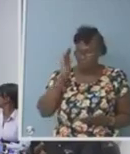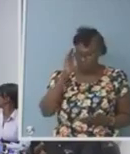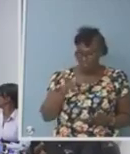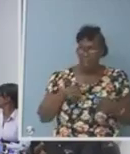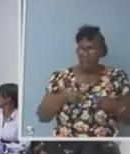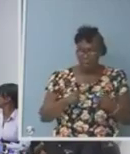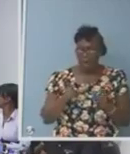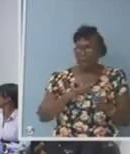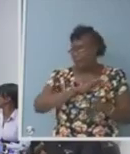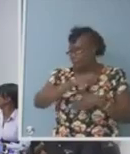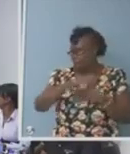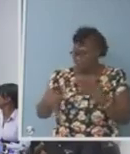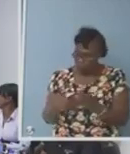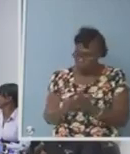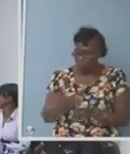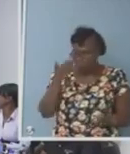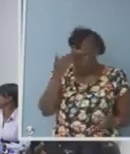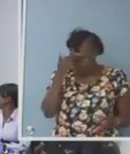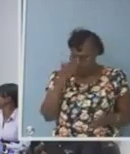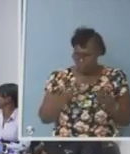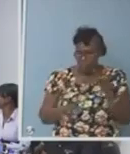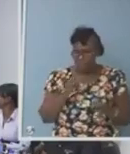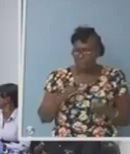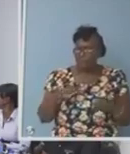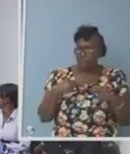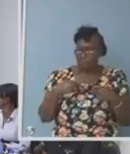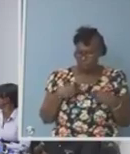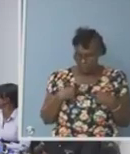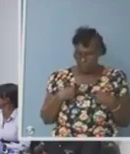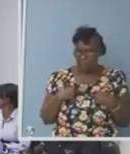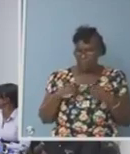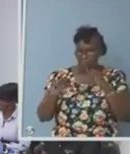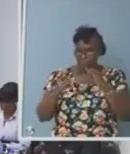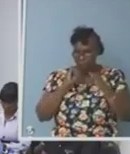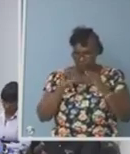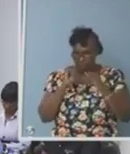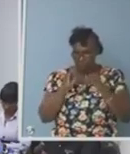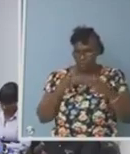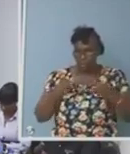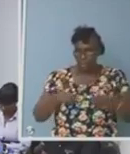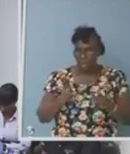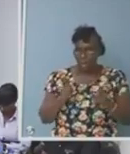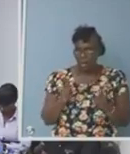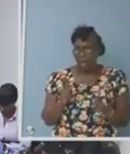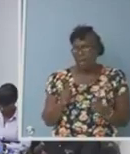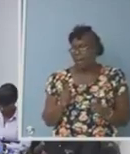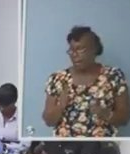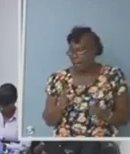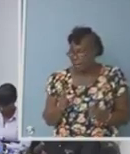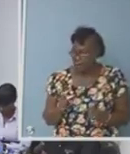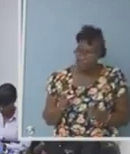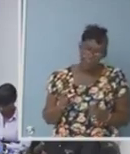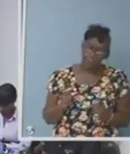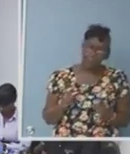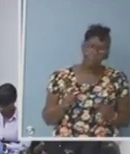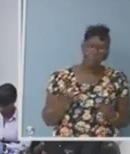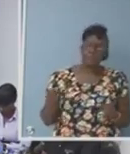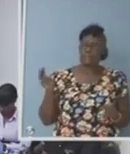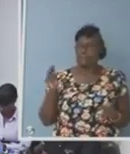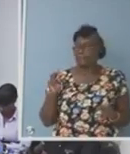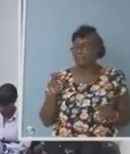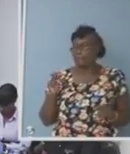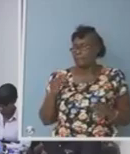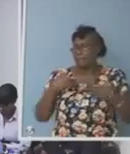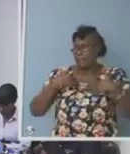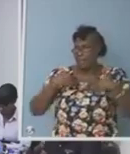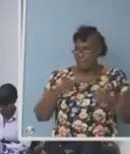you. But also, if you have information, you can get in contact with us. If persons are not adhering to protocols and so on, that we may not have